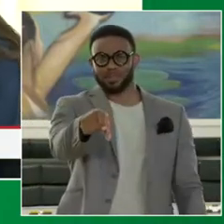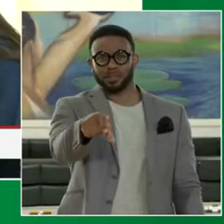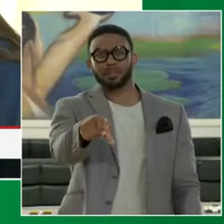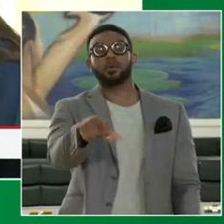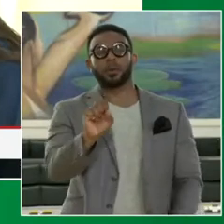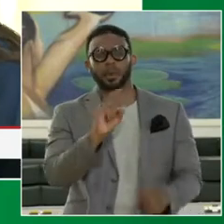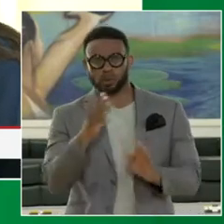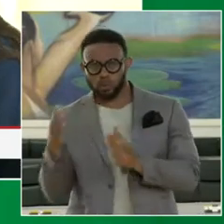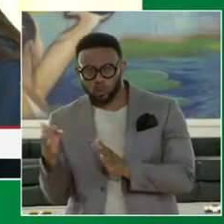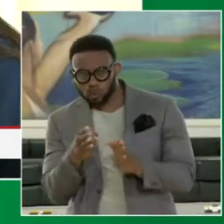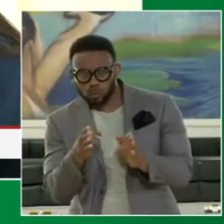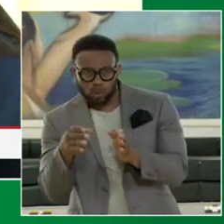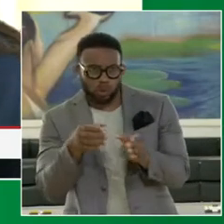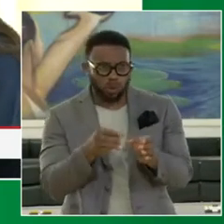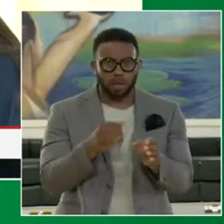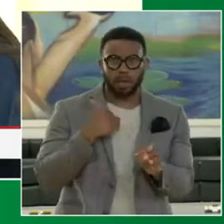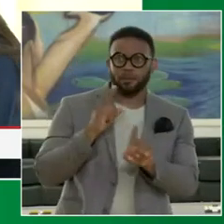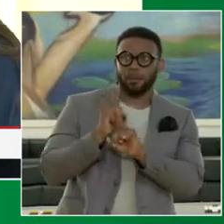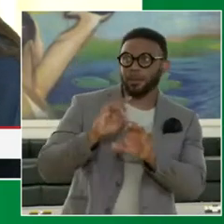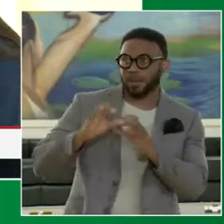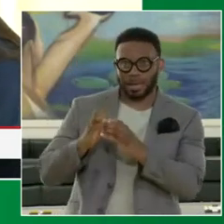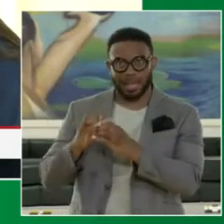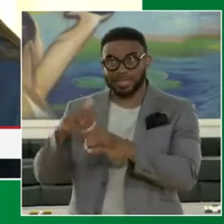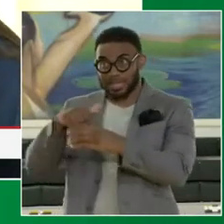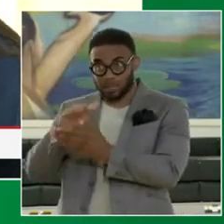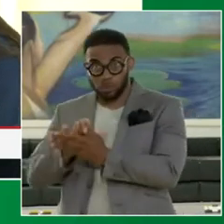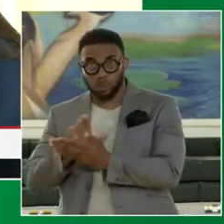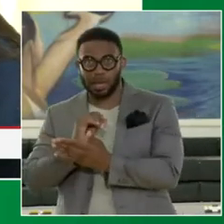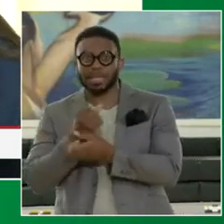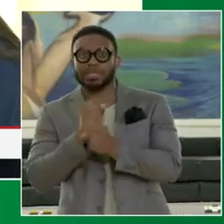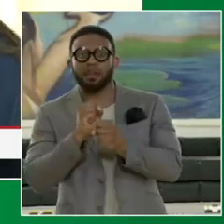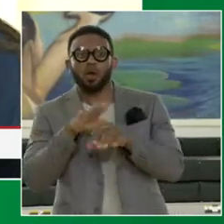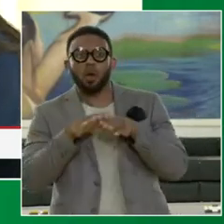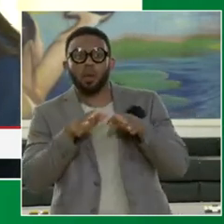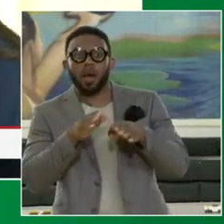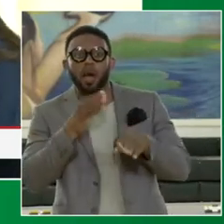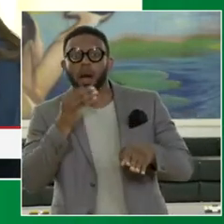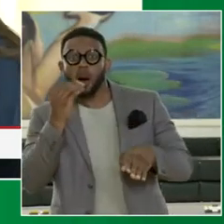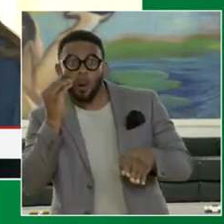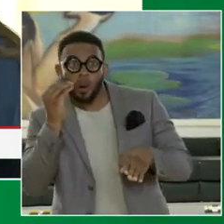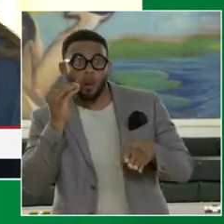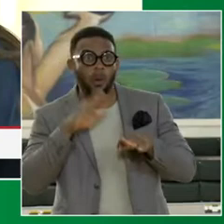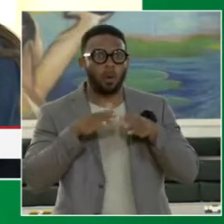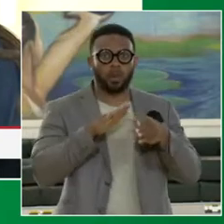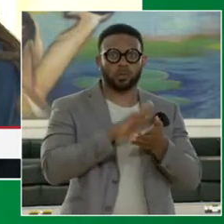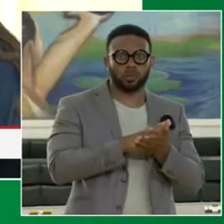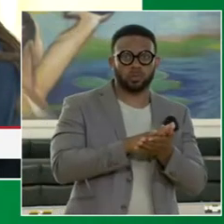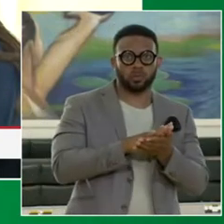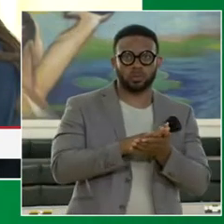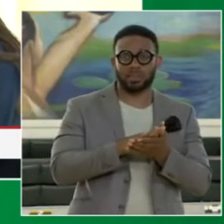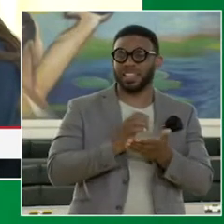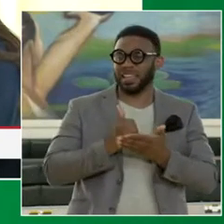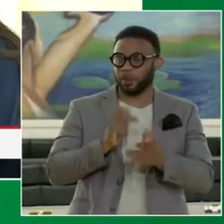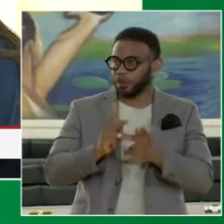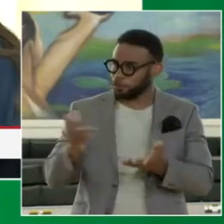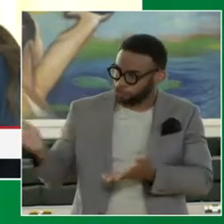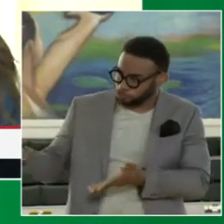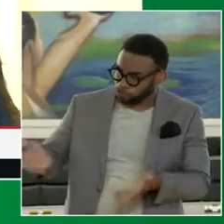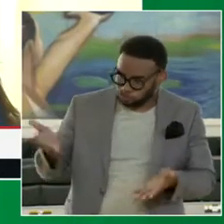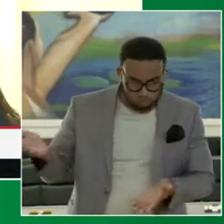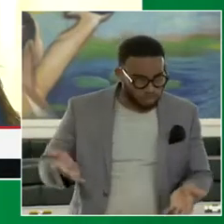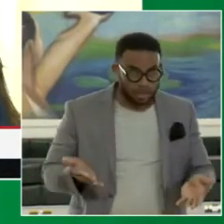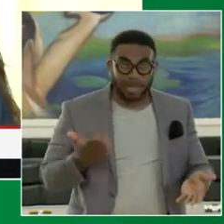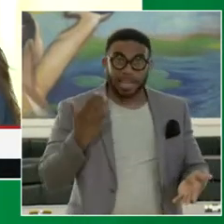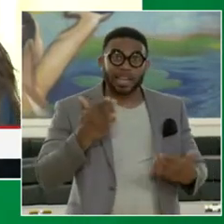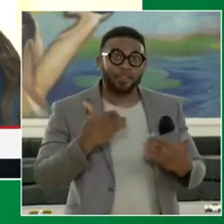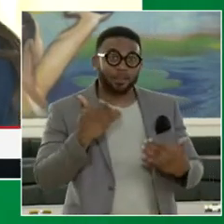are, Mentoring Plus, right? So they've been working throughout the pandemic to help even our young people who